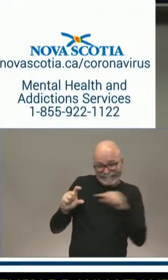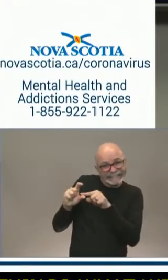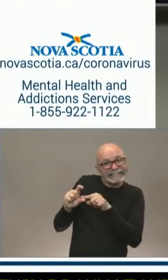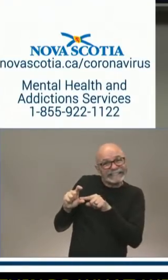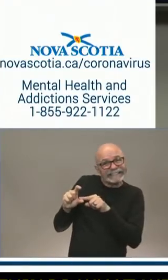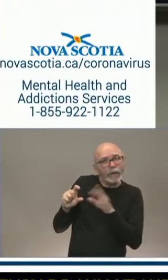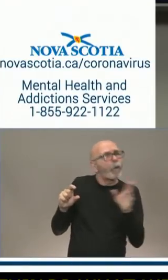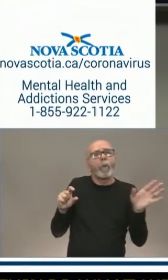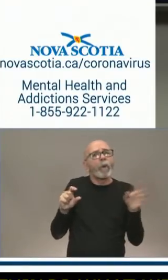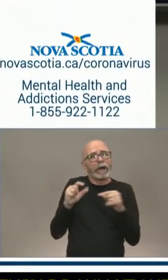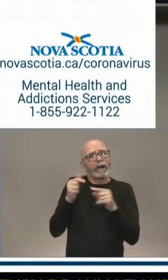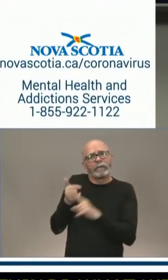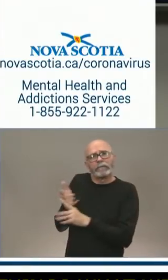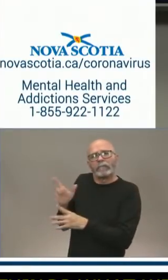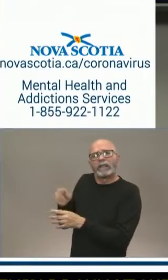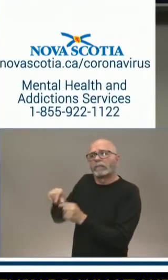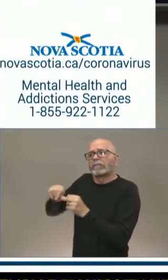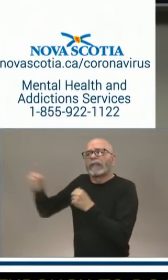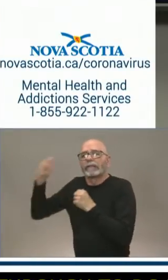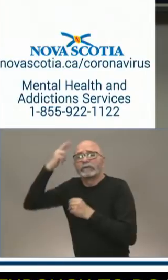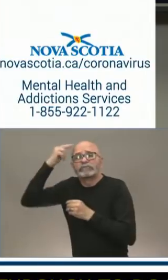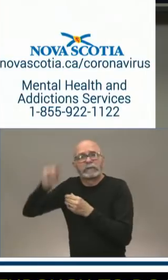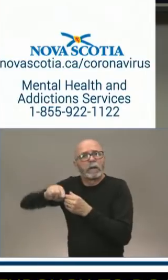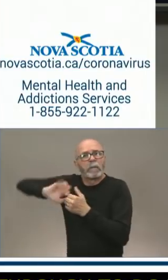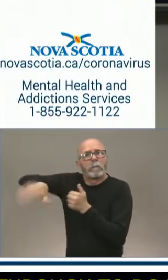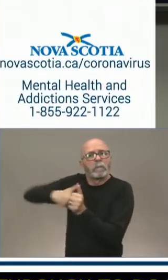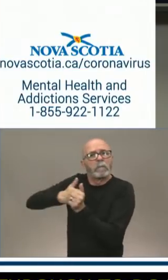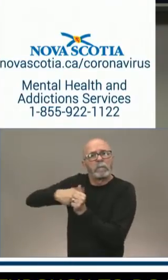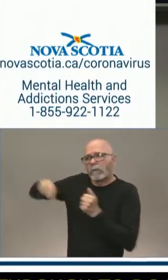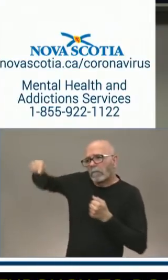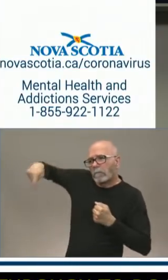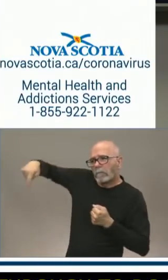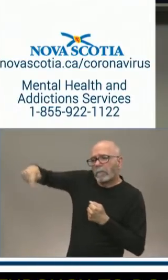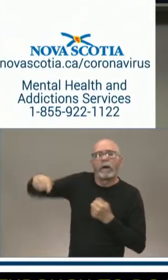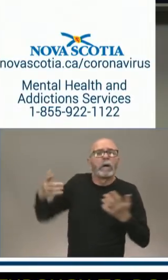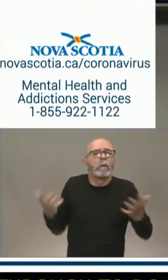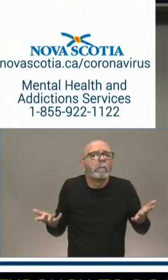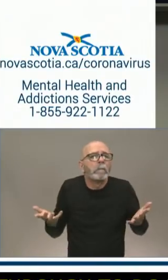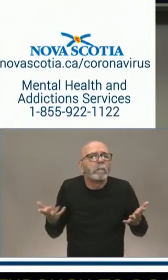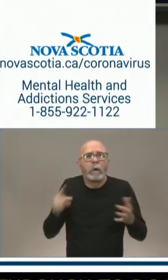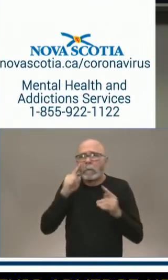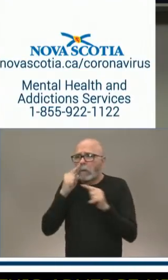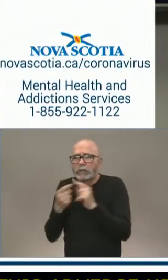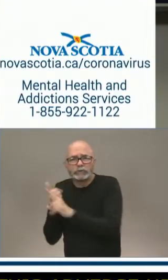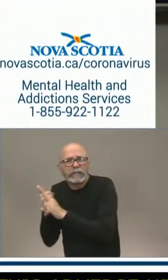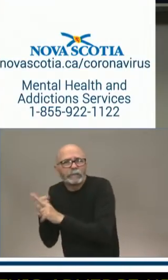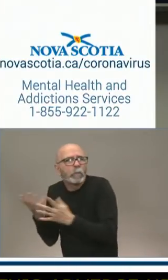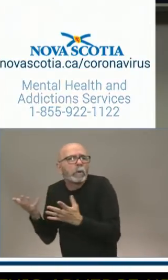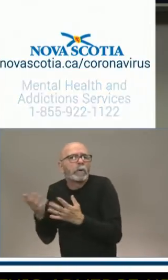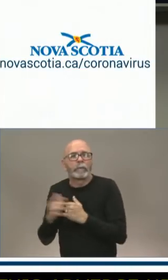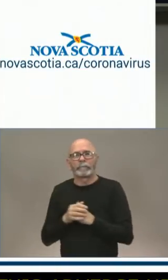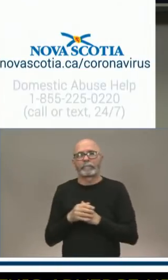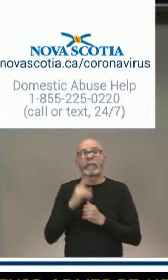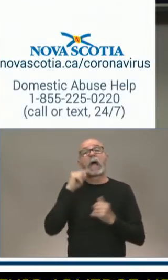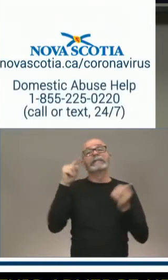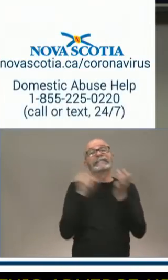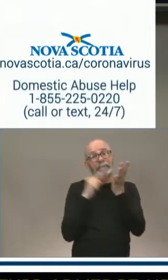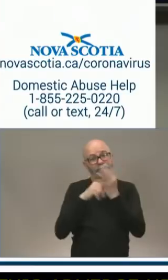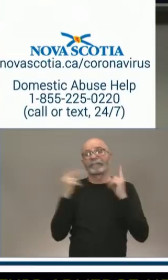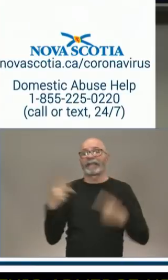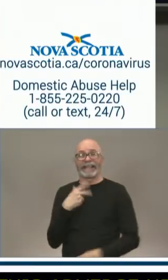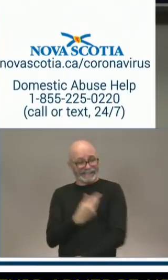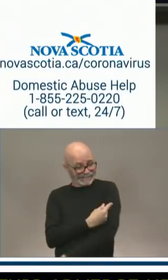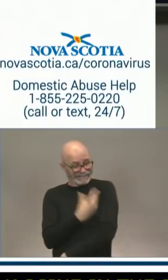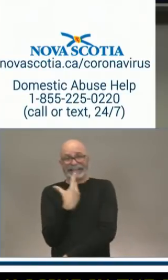vaccine in the first place? Because some things get reported just because it happened at the same time you got vaccinated by no